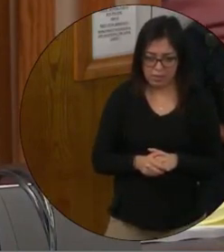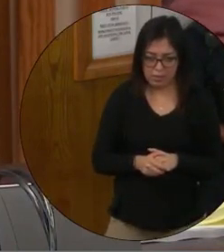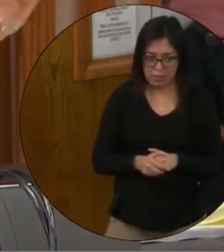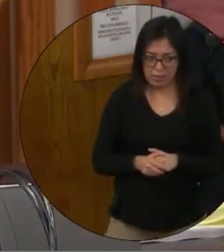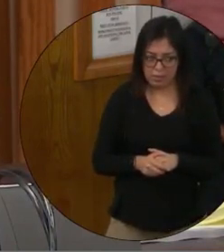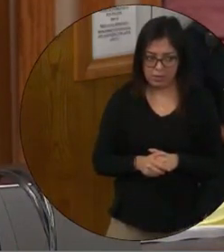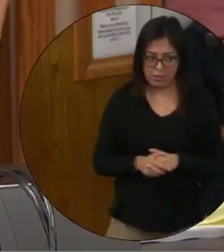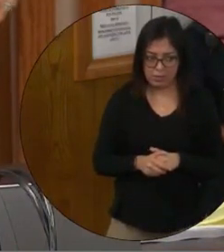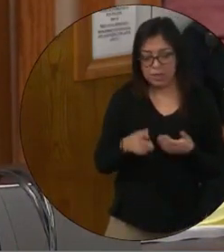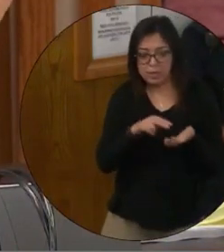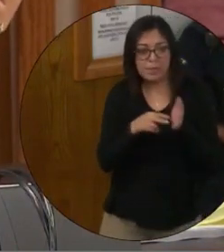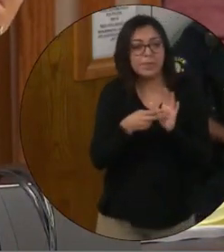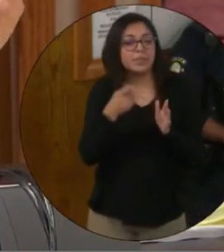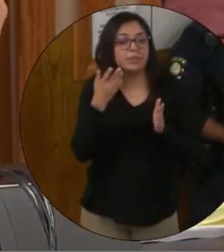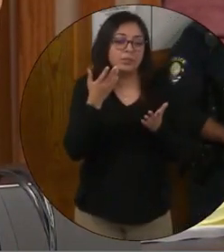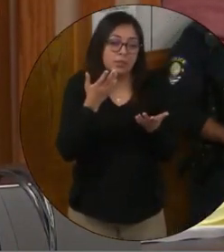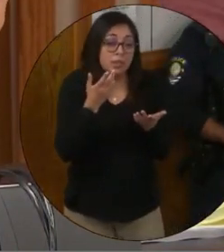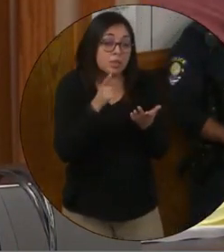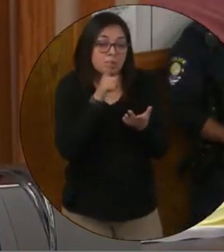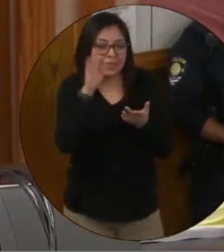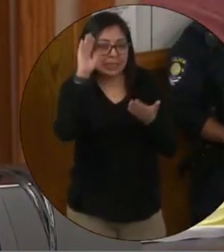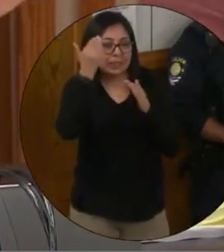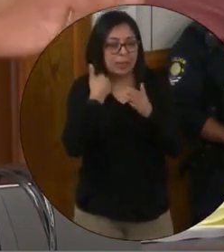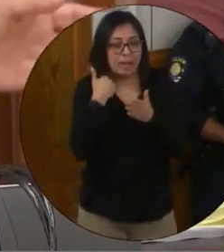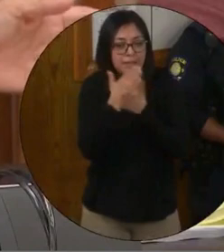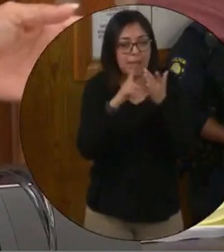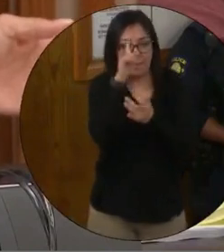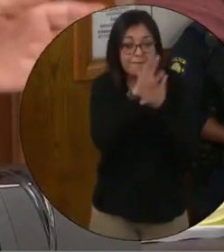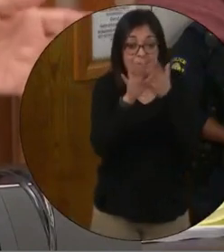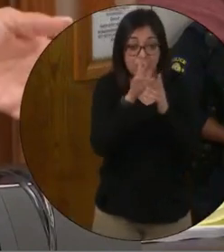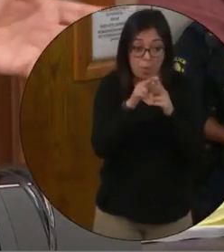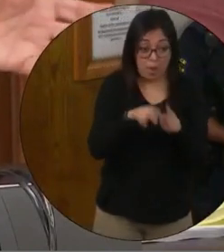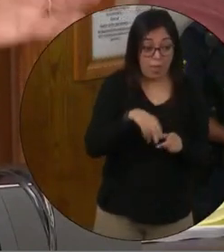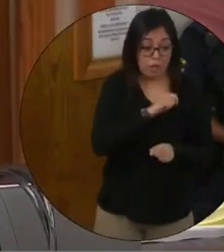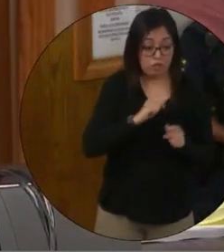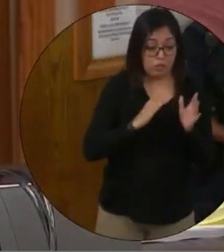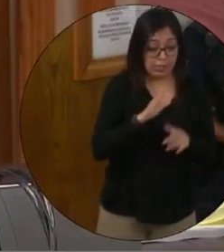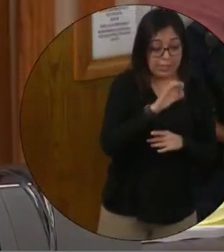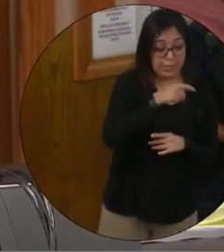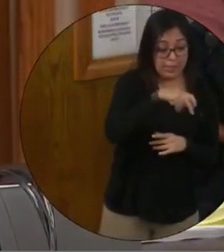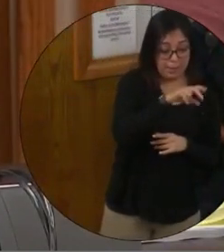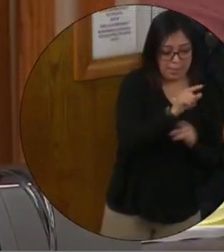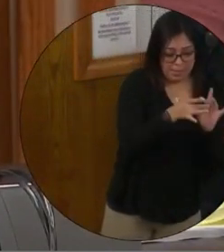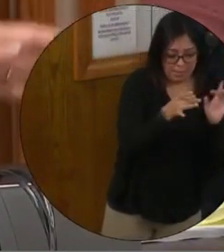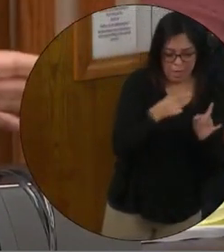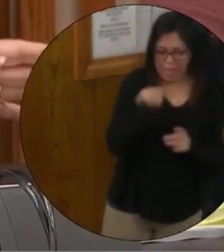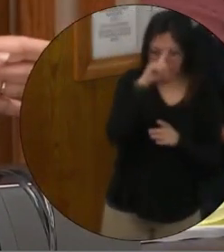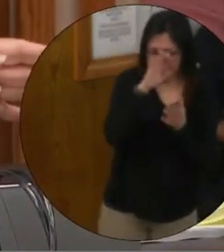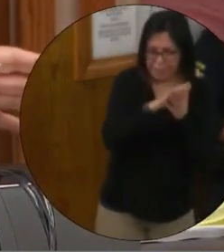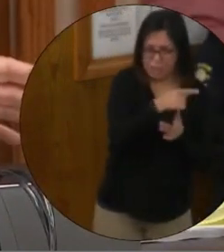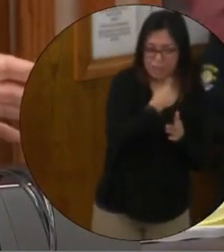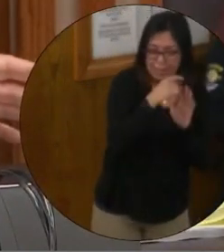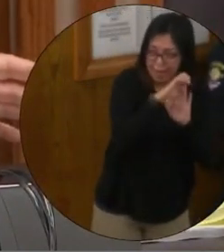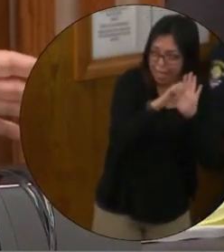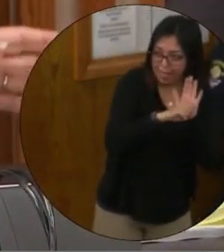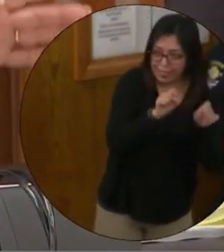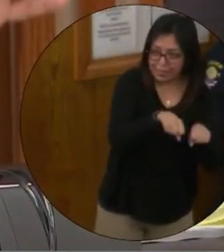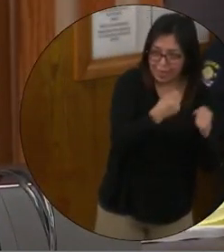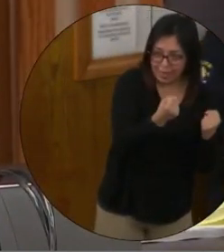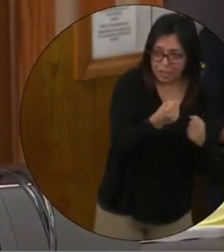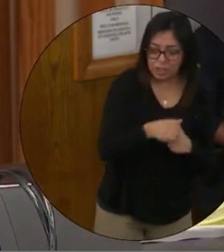So in other words, there seems to be some confusion about whether, and Trustee Cepeda was stating, I think she said ethics